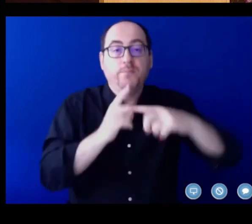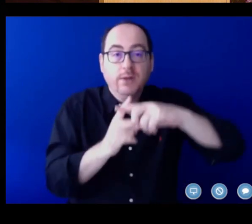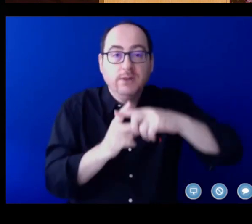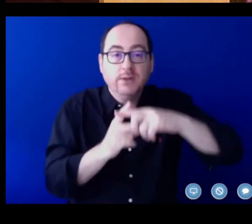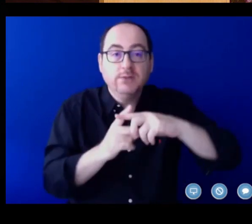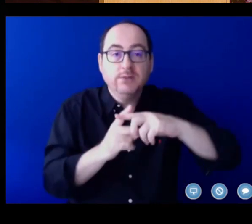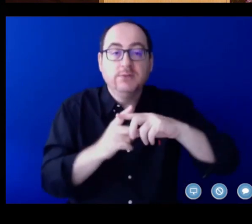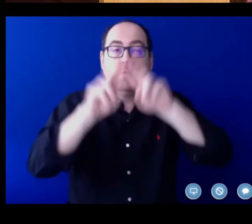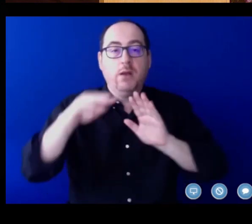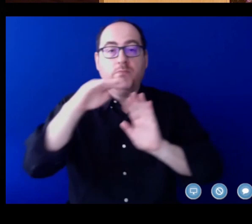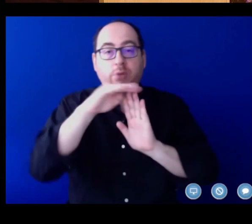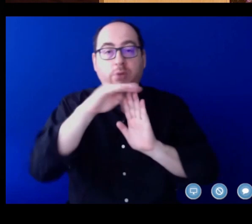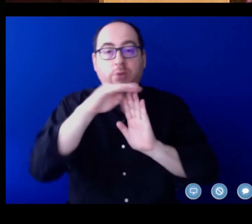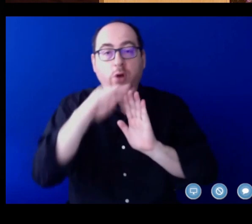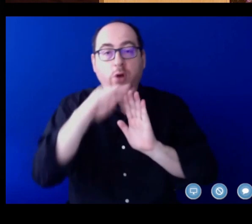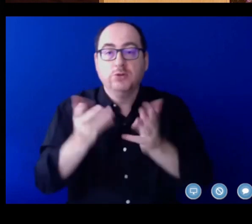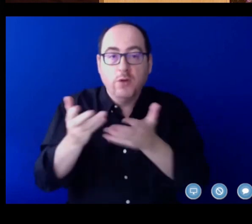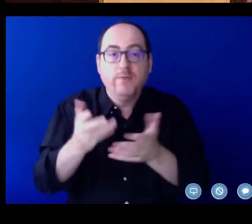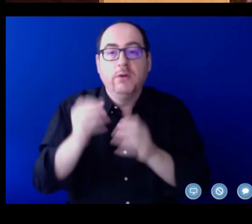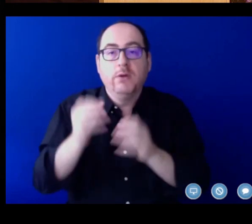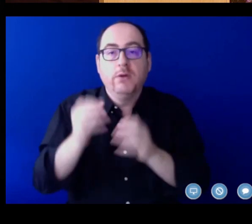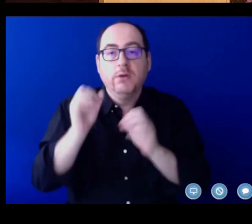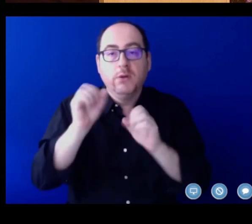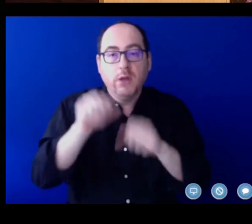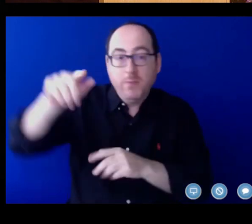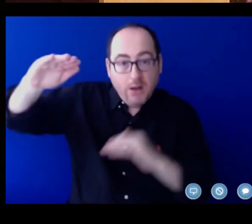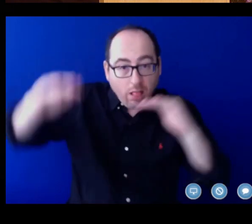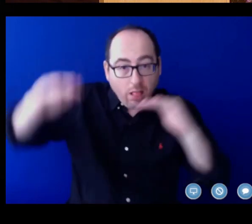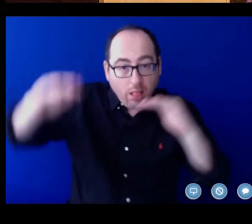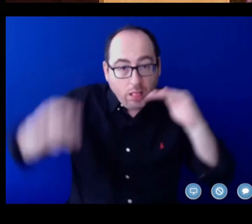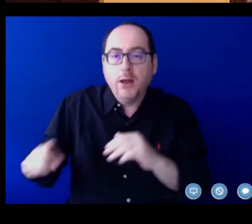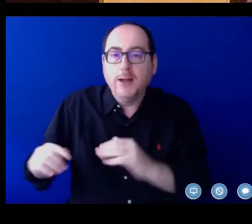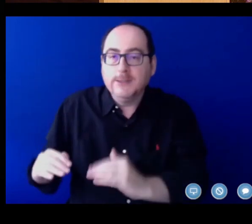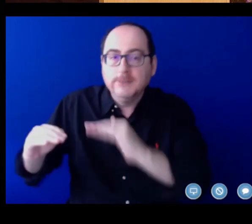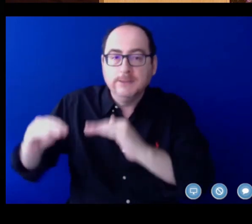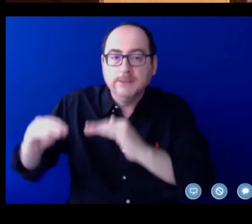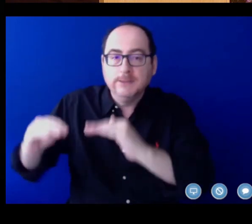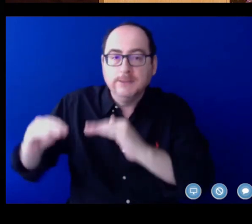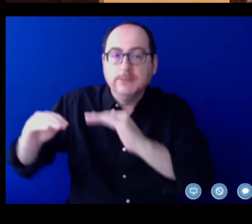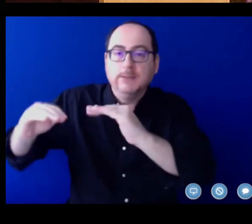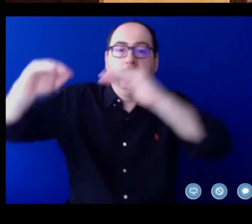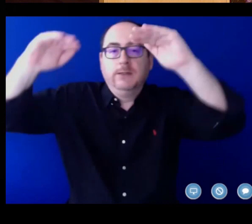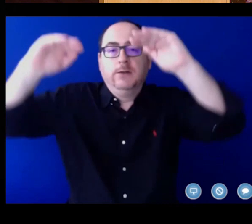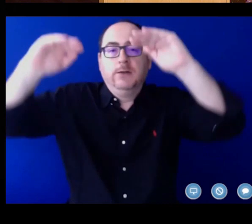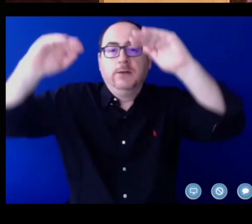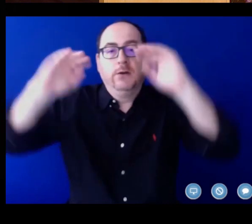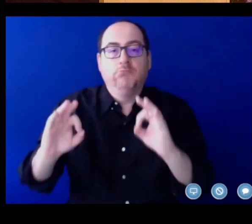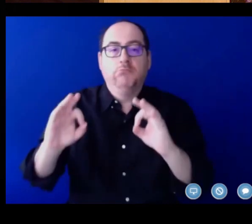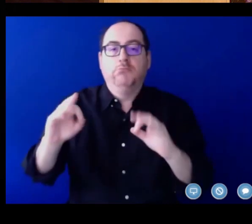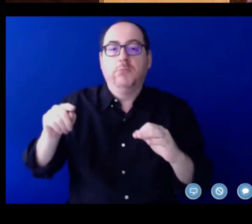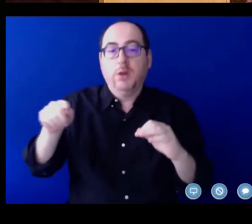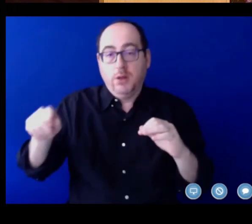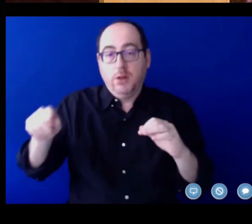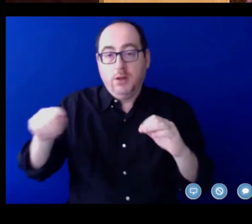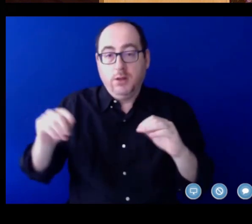So moving on to the context for my Australian case studies, young people of refugee backgrounds face multiple challenges in engaging in